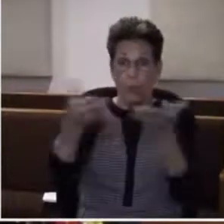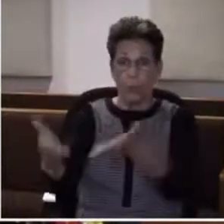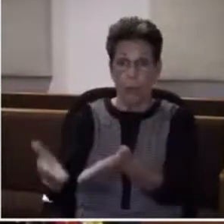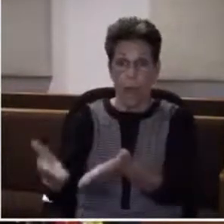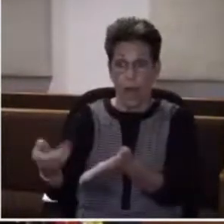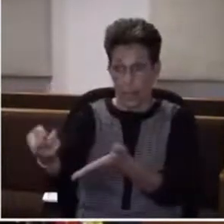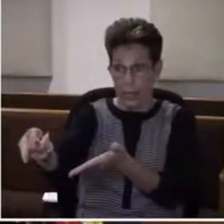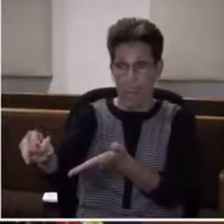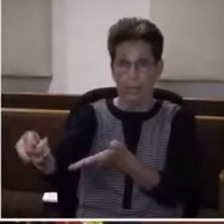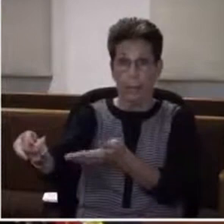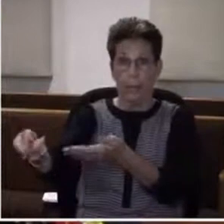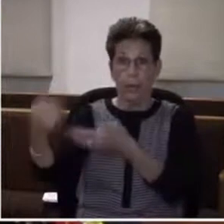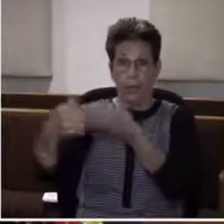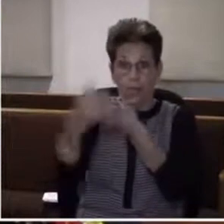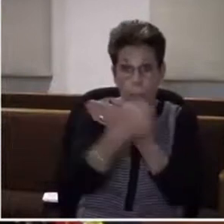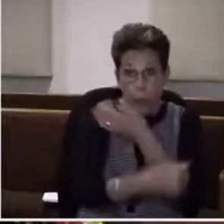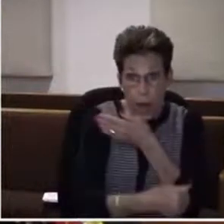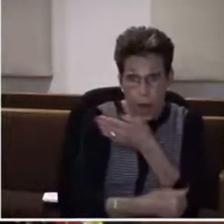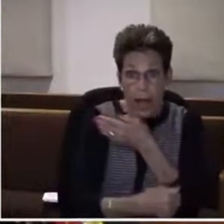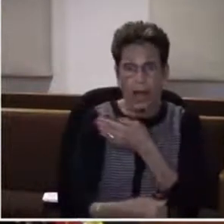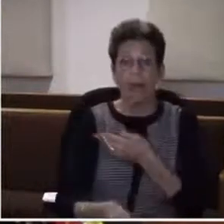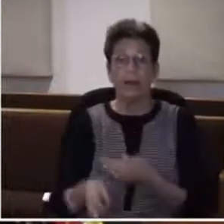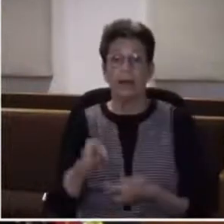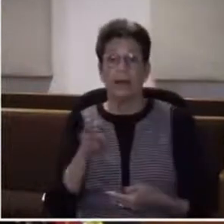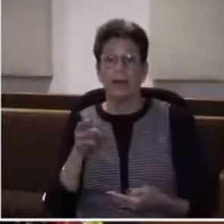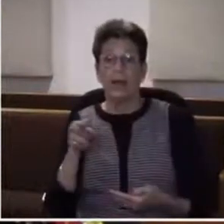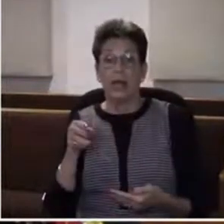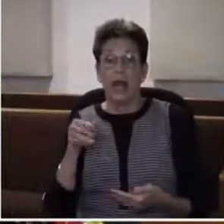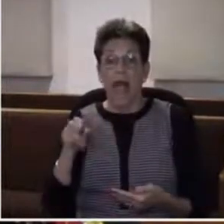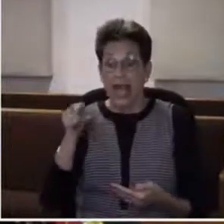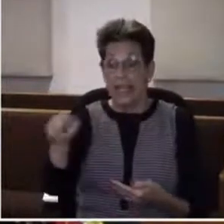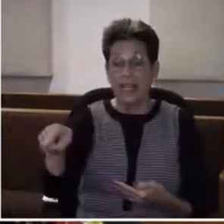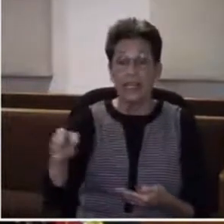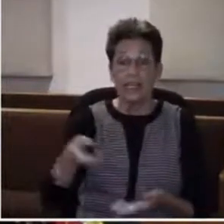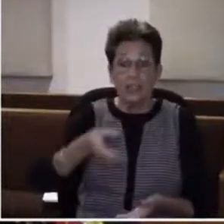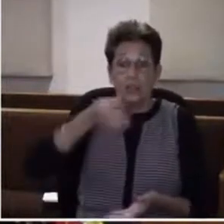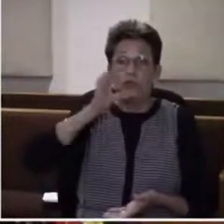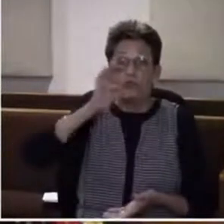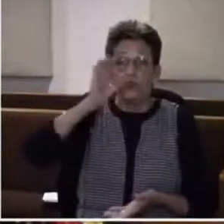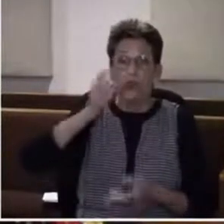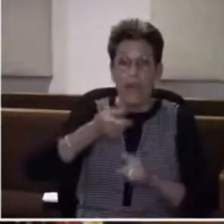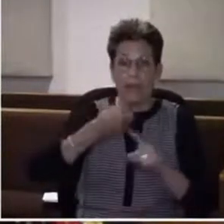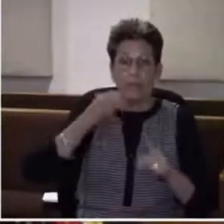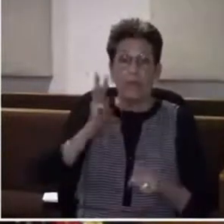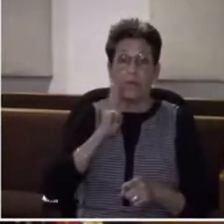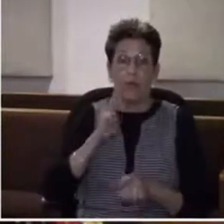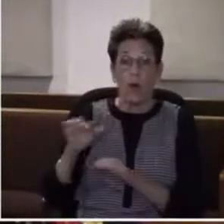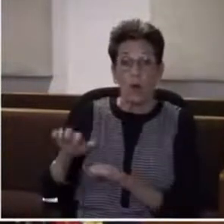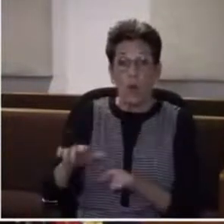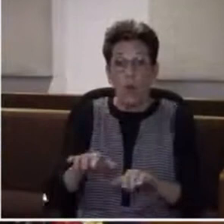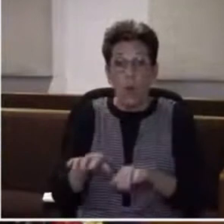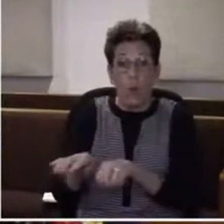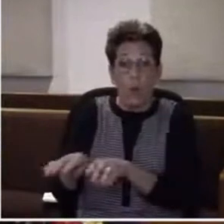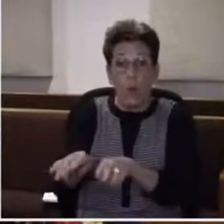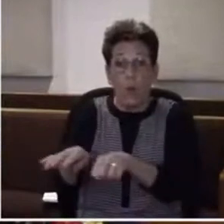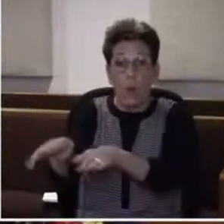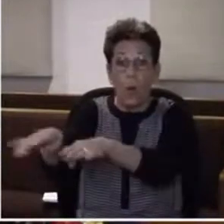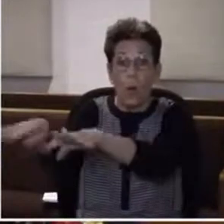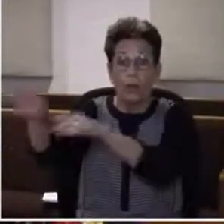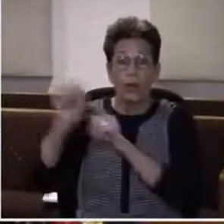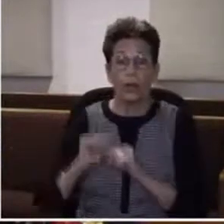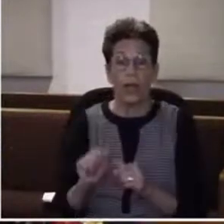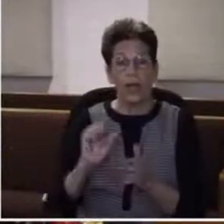and flesh in the morning and bread and flesh in the evening, and he drank of the brook. It came to pass after a